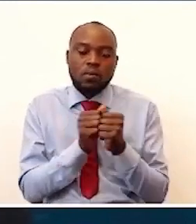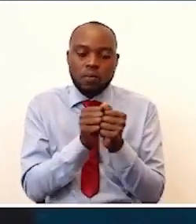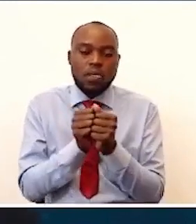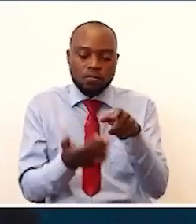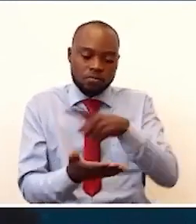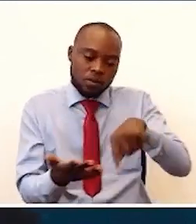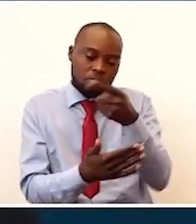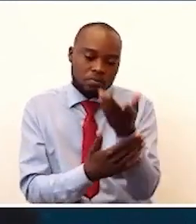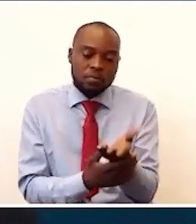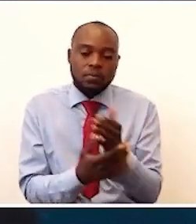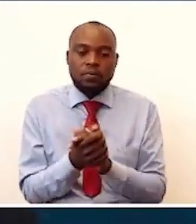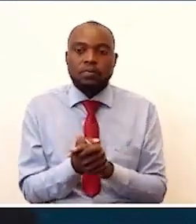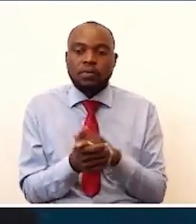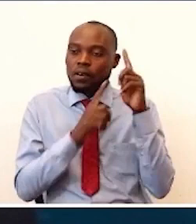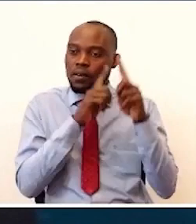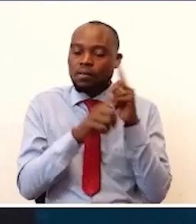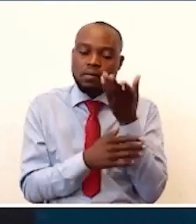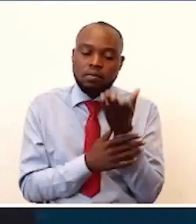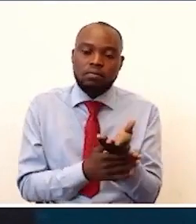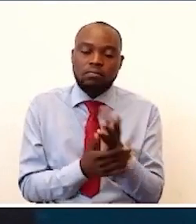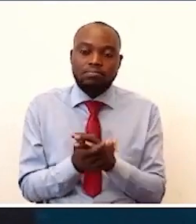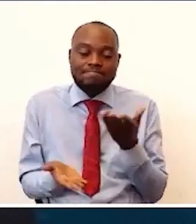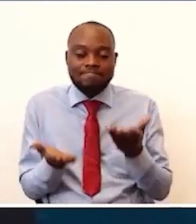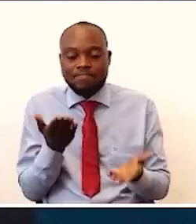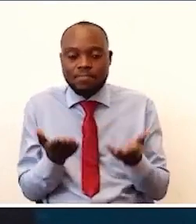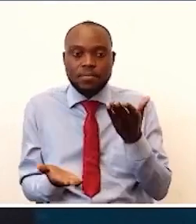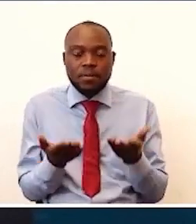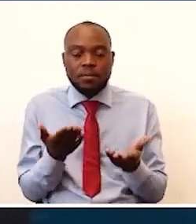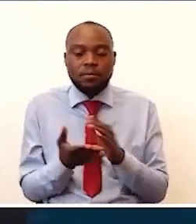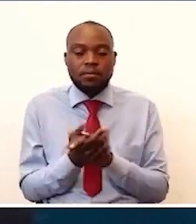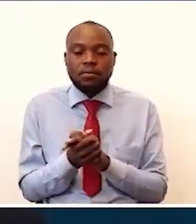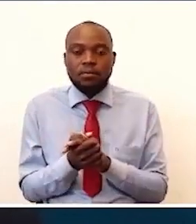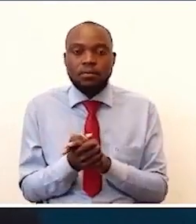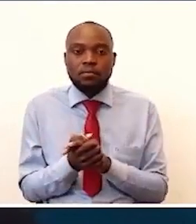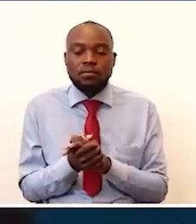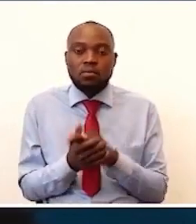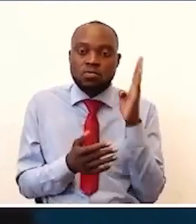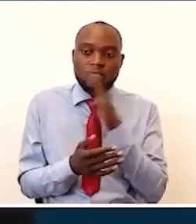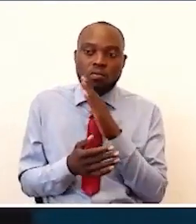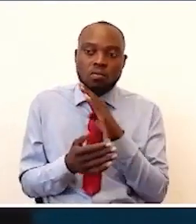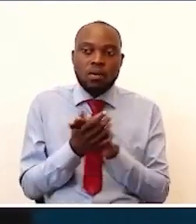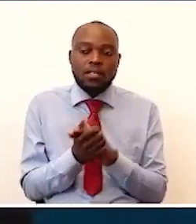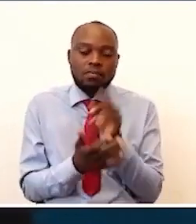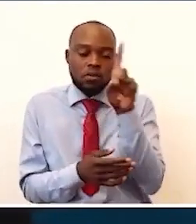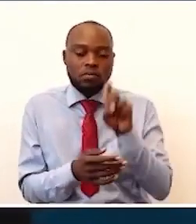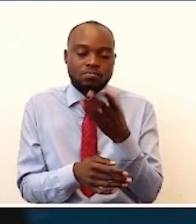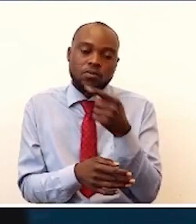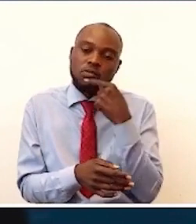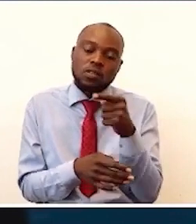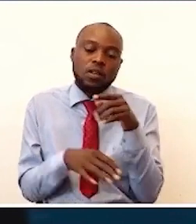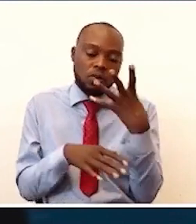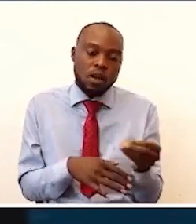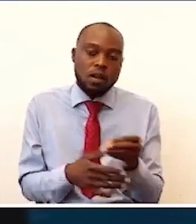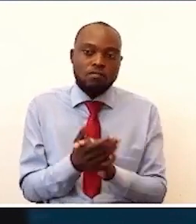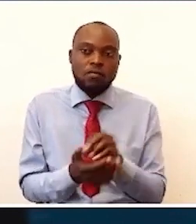this. And I think maybe finally, just to conclude on that question, is to mention that we have a